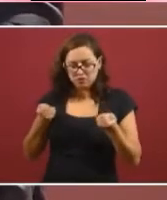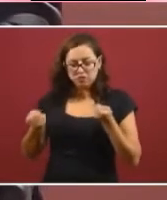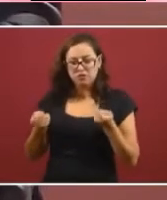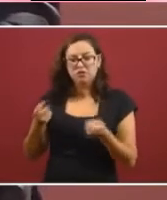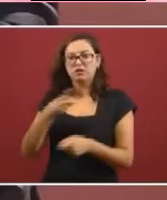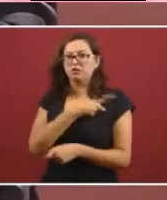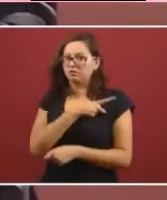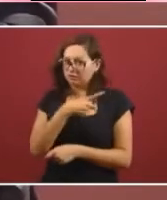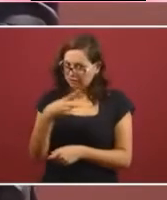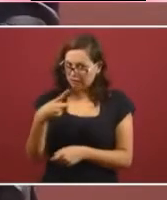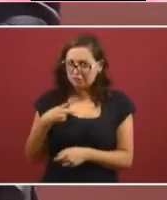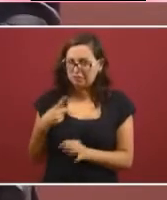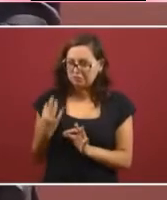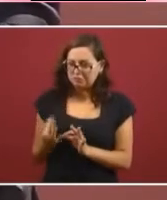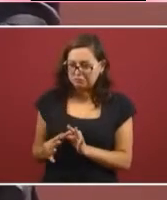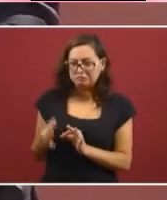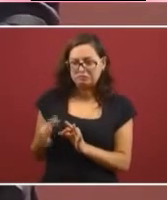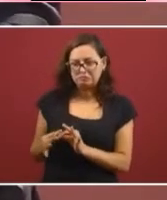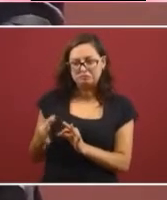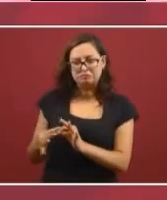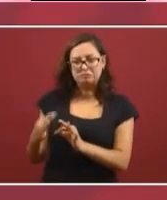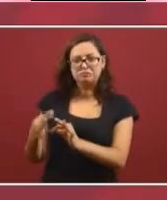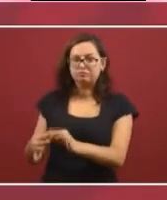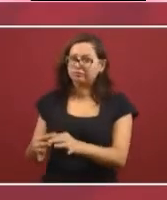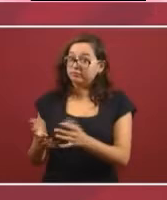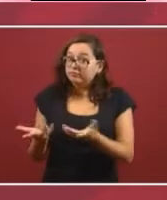hacer ejercicios. Do exercises. Ya.